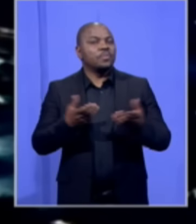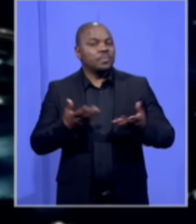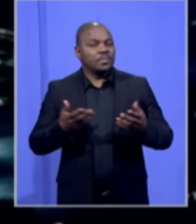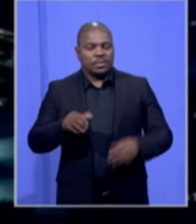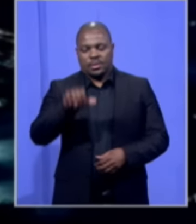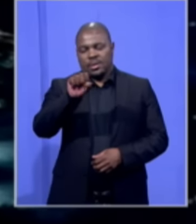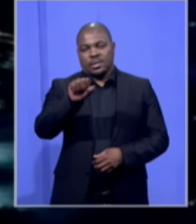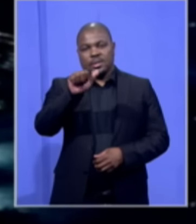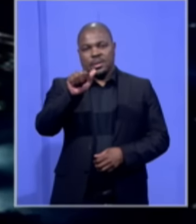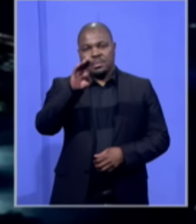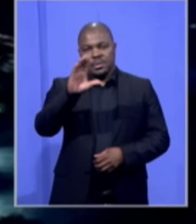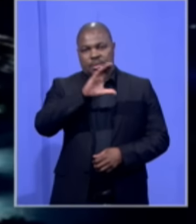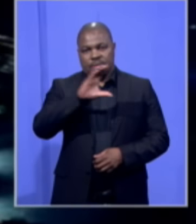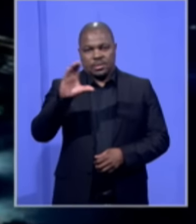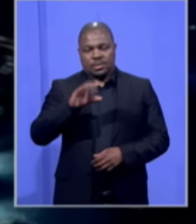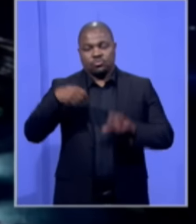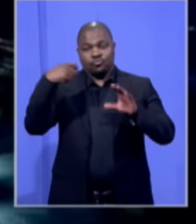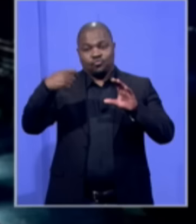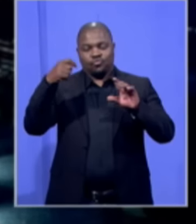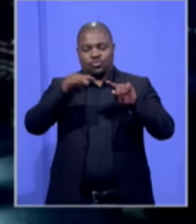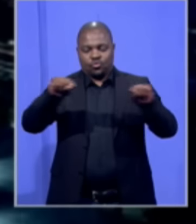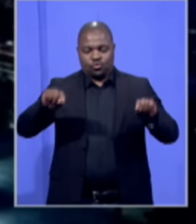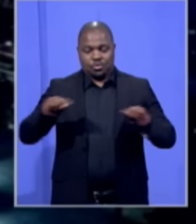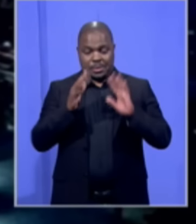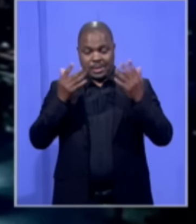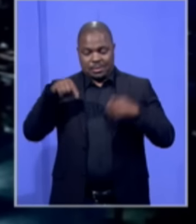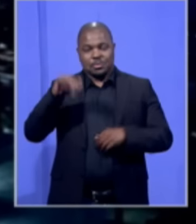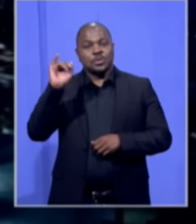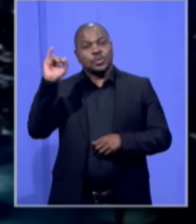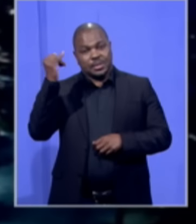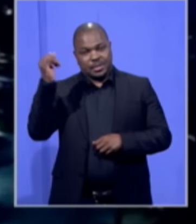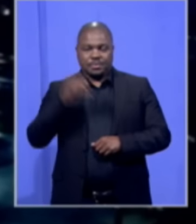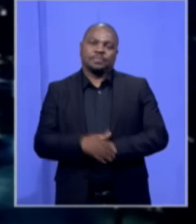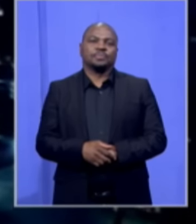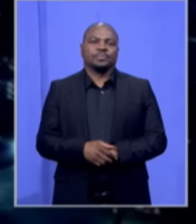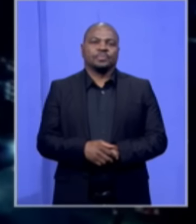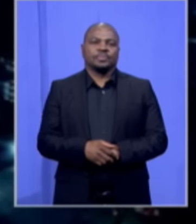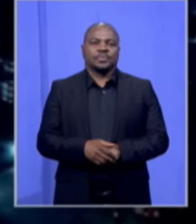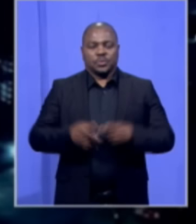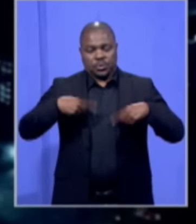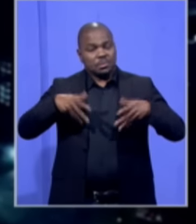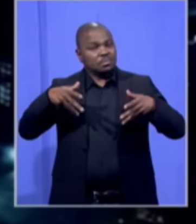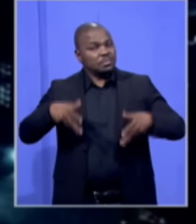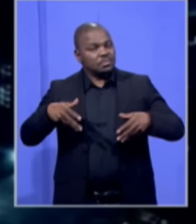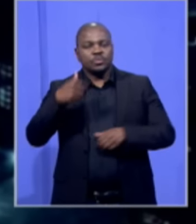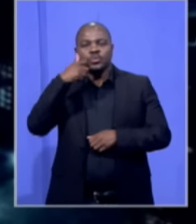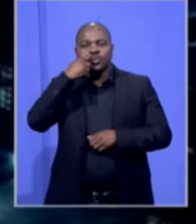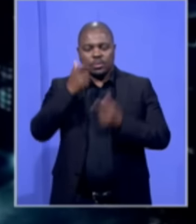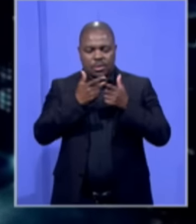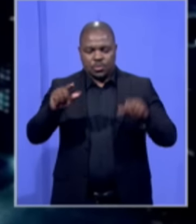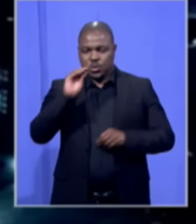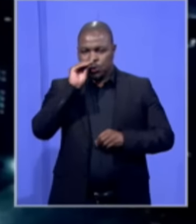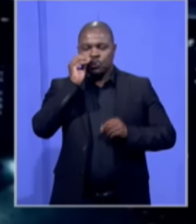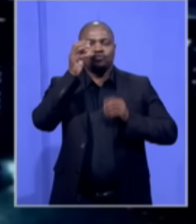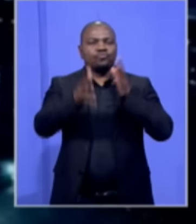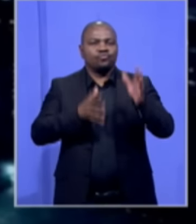Tlhatlhamalalo go tswa SABC Studio 10 Auckland Park, Johannesburg. Le go tlisetsa kgaso ya dikgang tsa